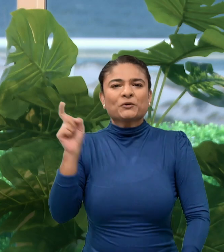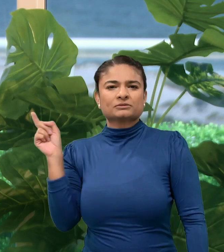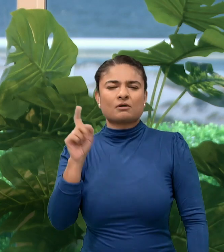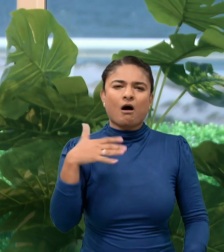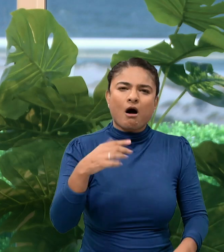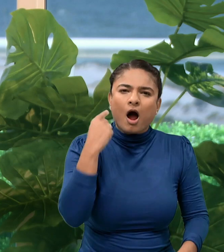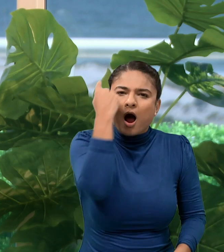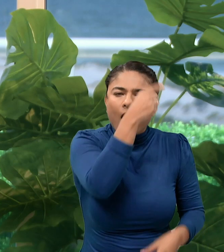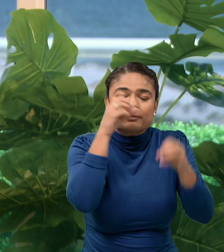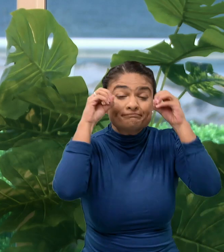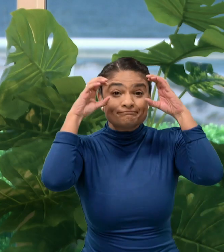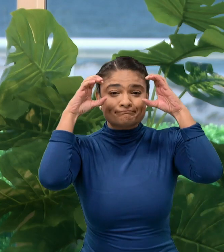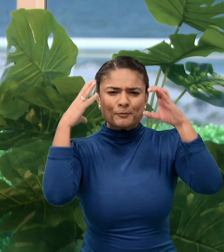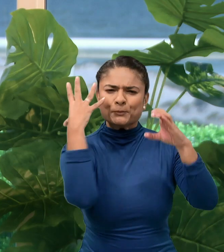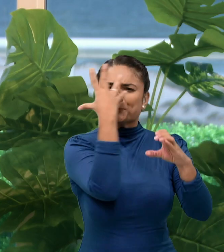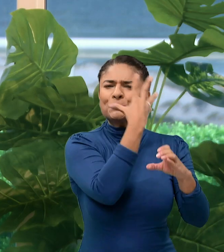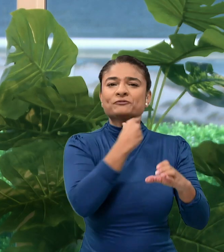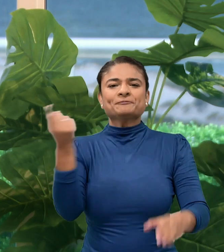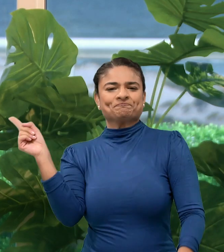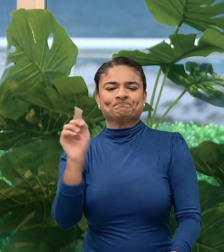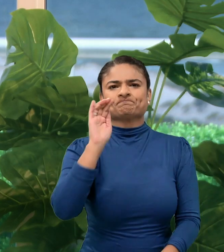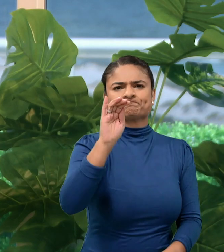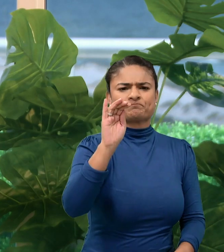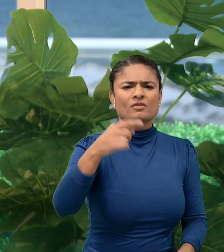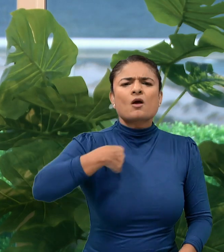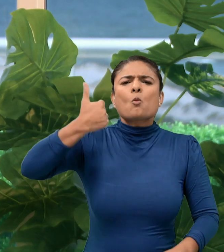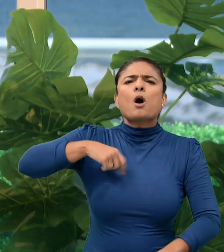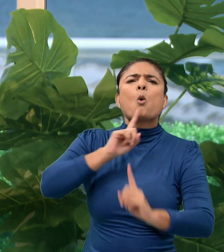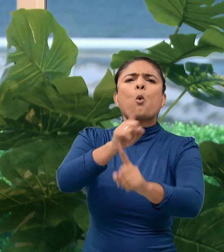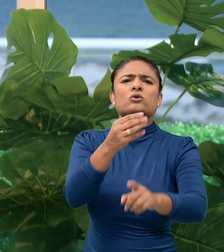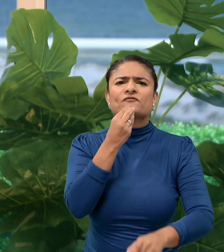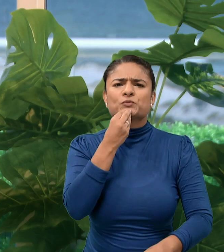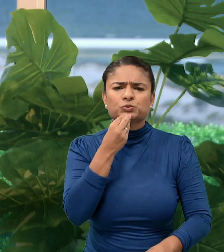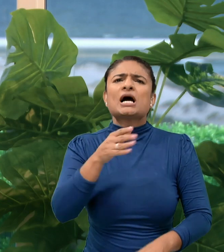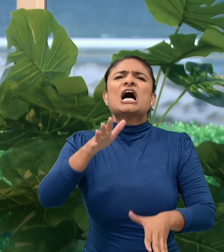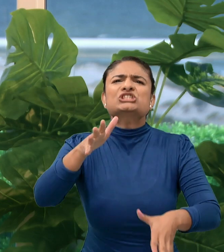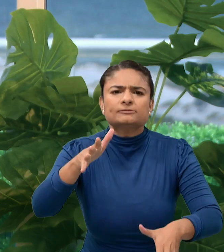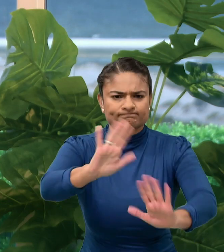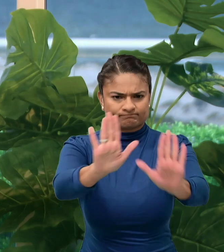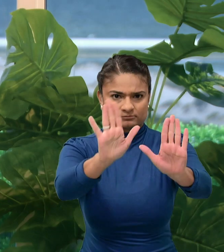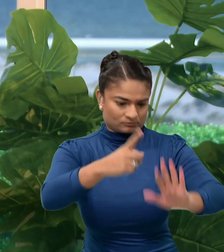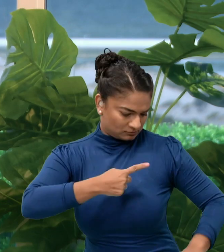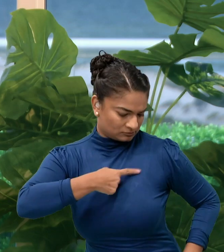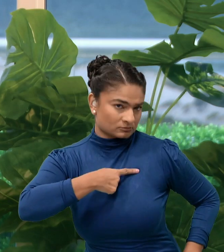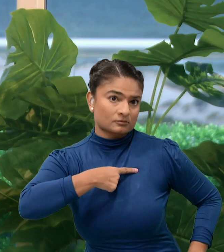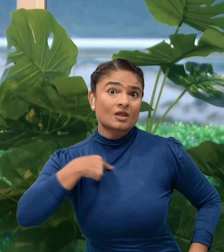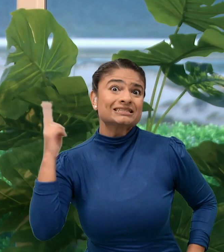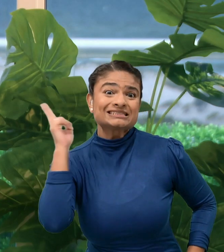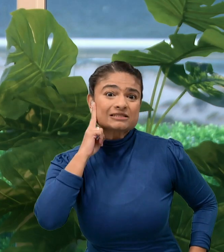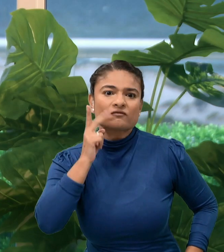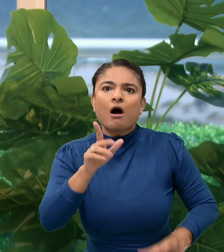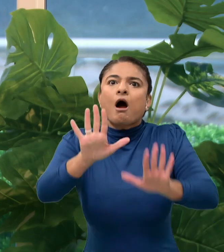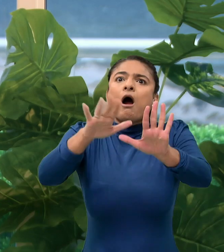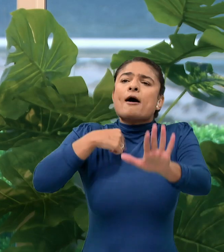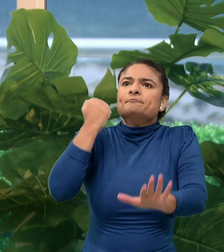most beautiful eyes and smile. We told him to come inside, and only then did he point to his badge, which said, "I am deaf." We apologized